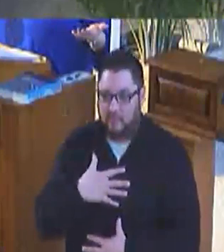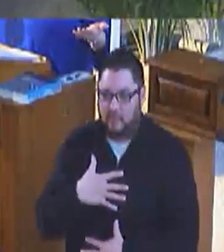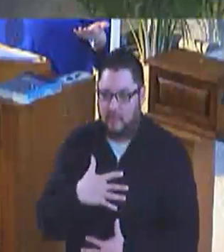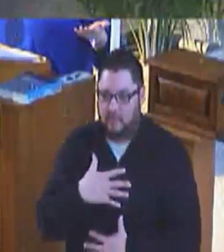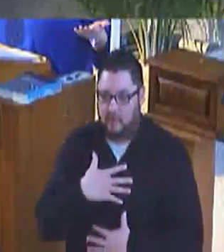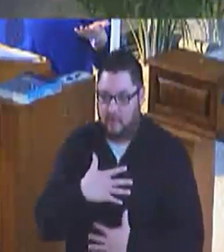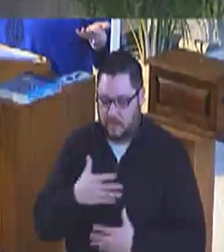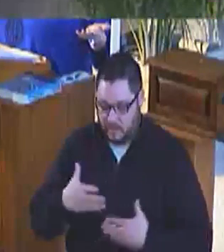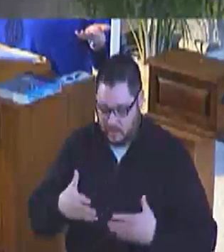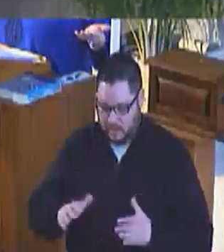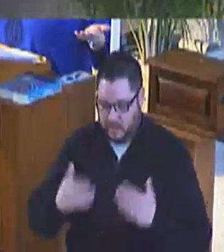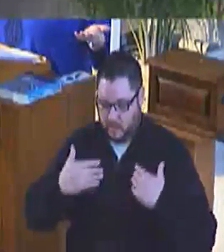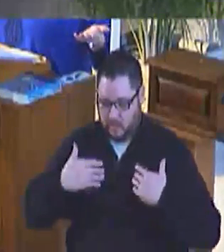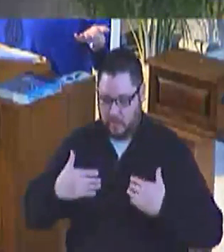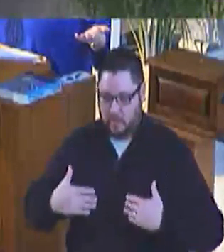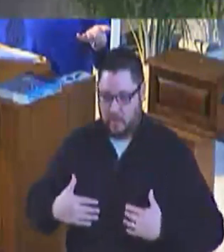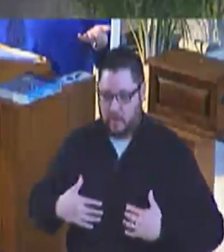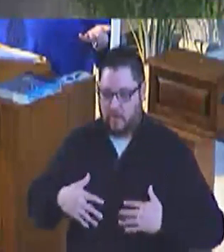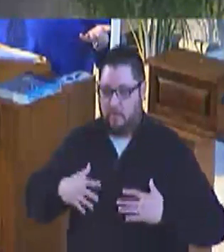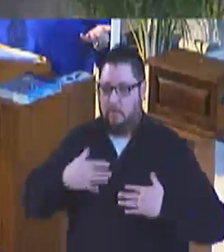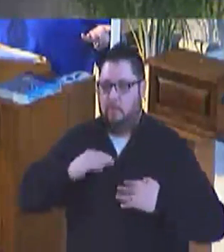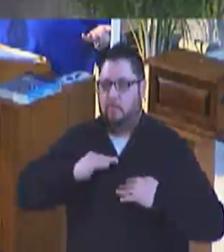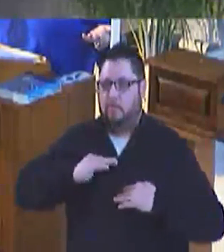and allow your body to relax.